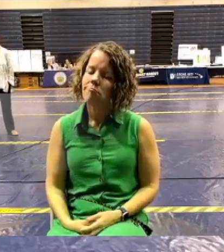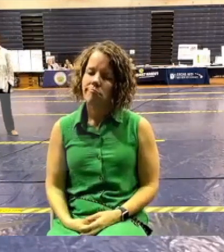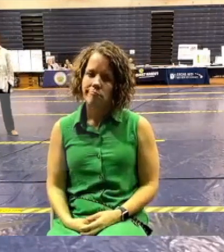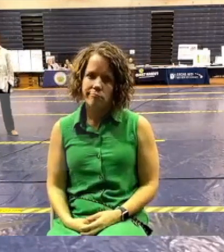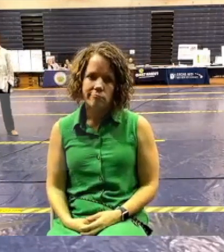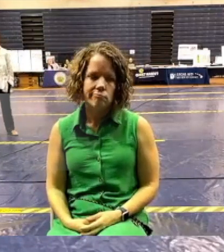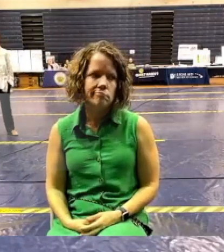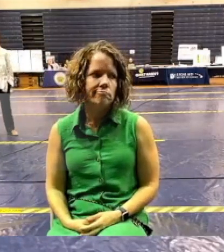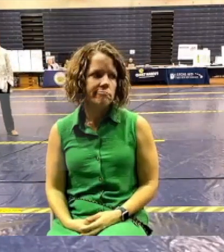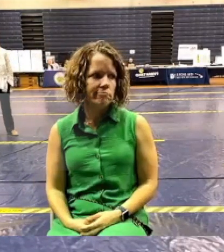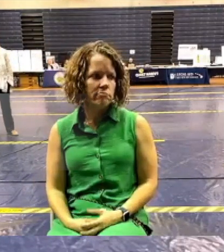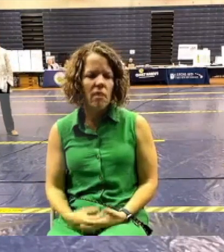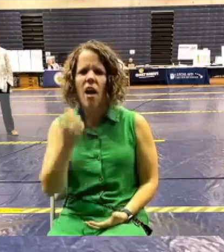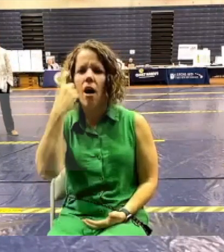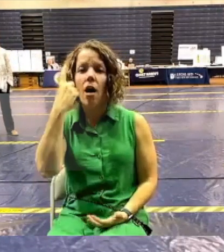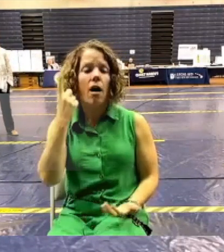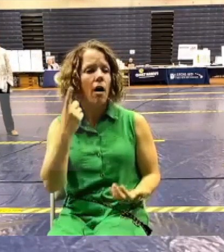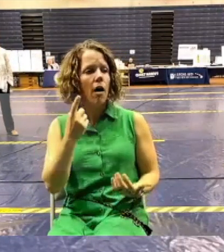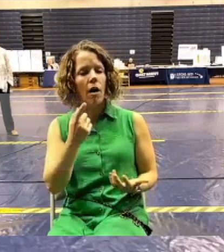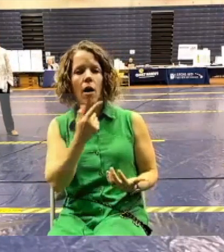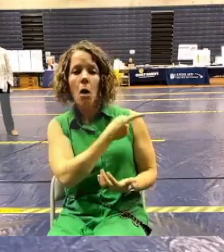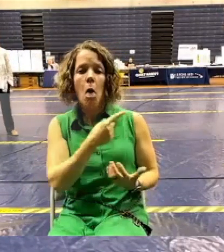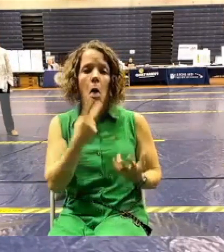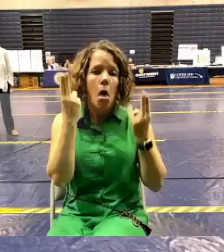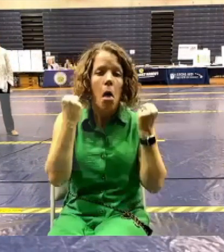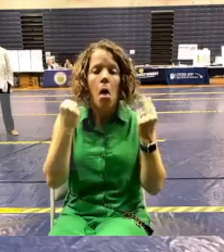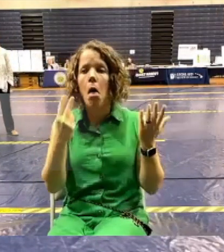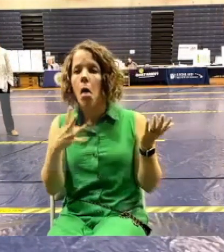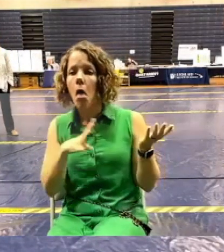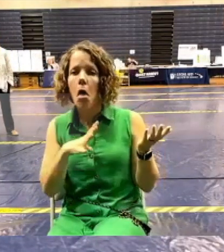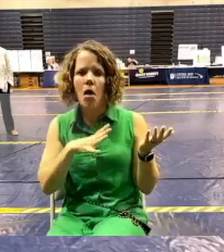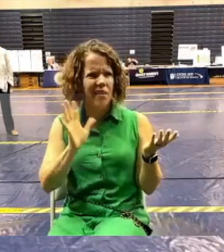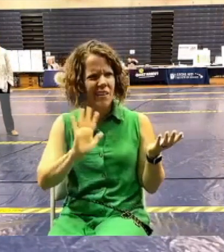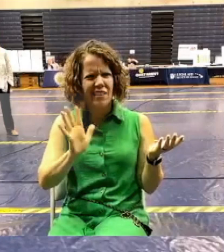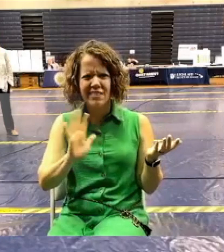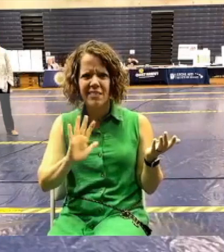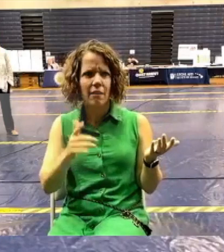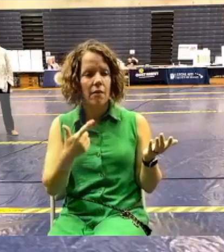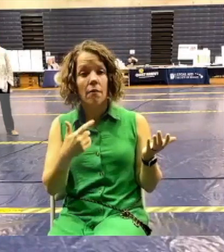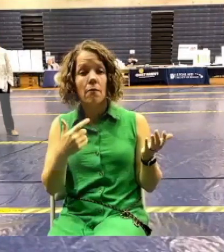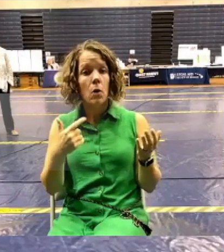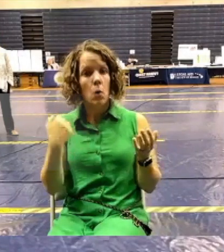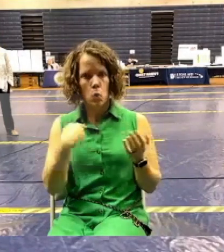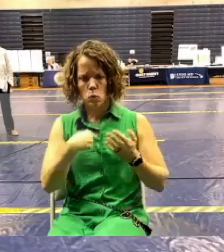are pushovers. None of these folks are buying what the county is selling or anything like that.